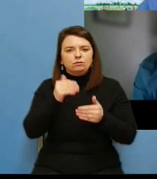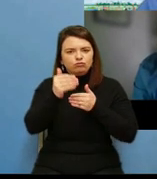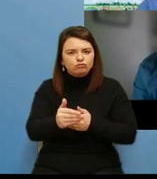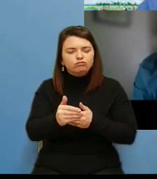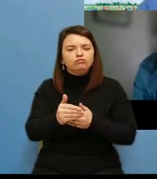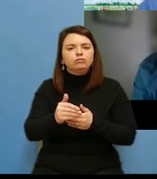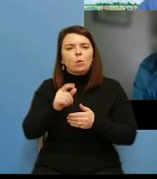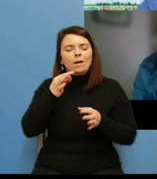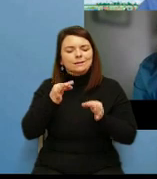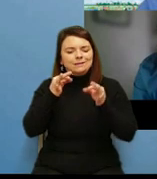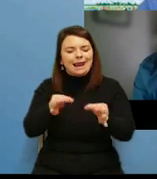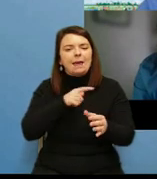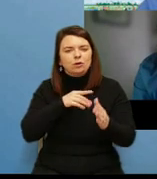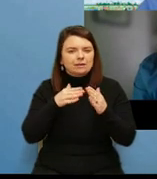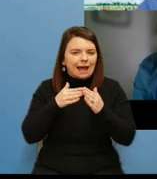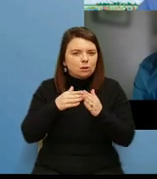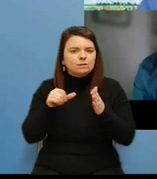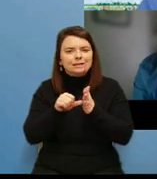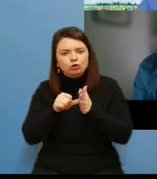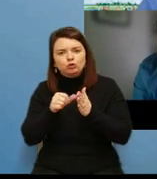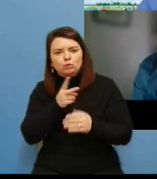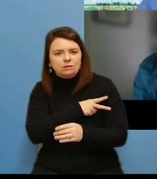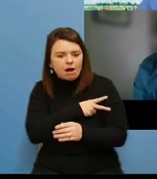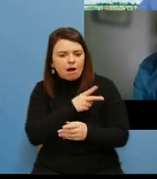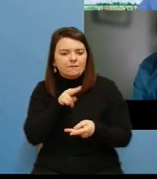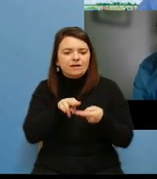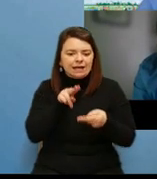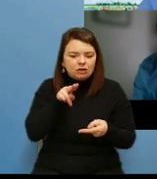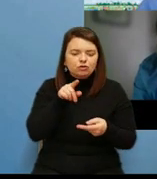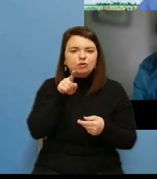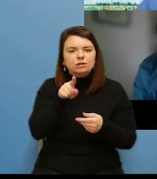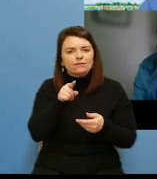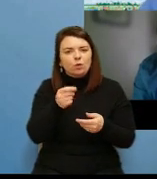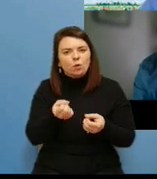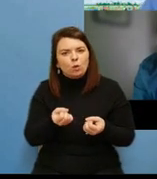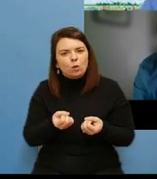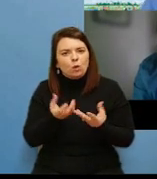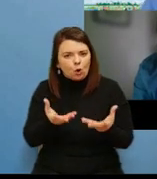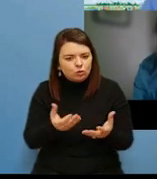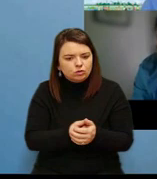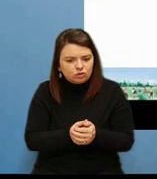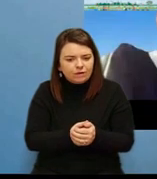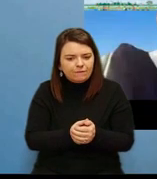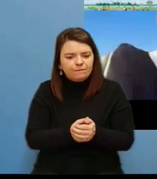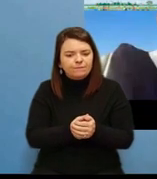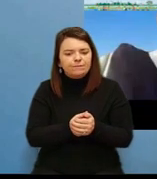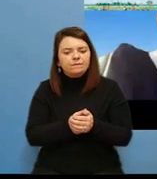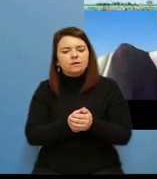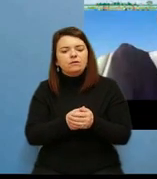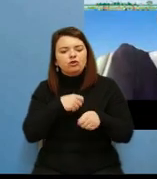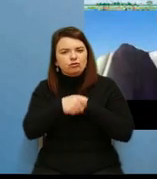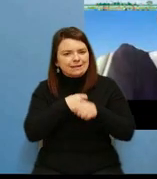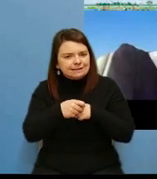million movement has also included additional costs due to the delay of in-housing CSU meds management staff and an increase in dressings